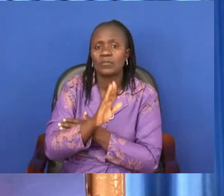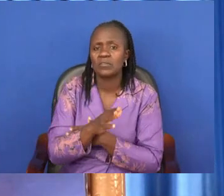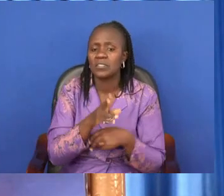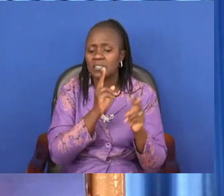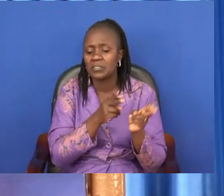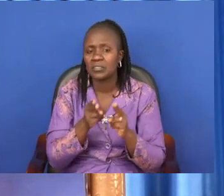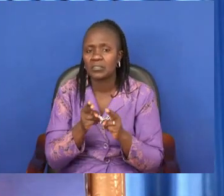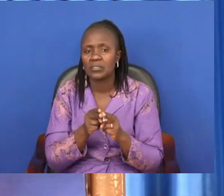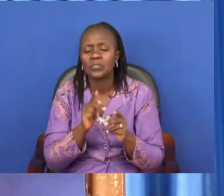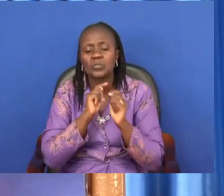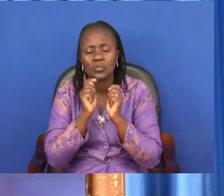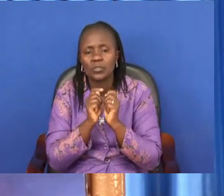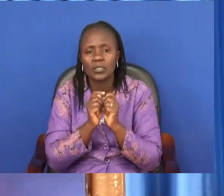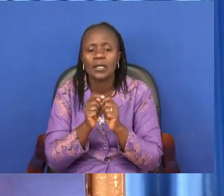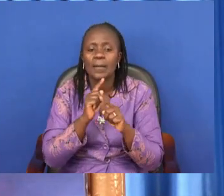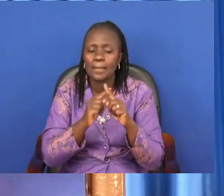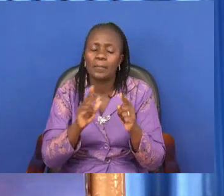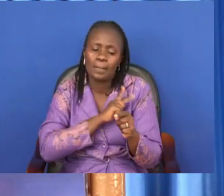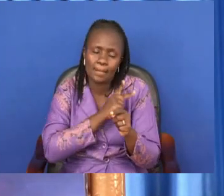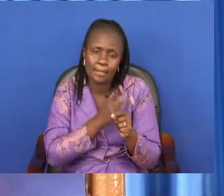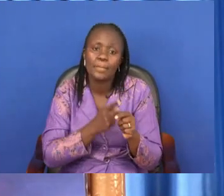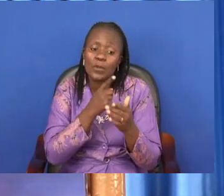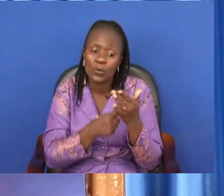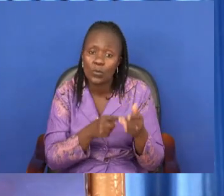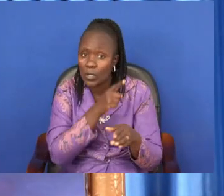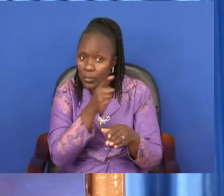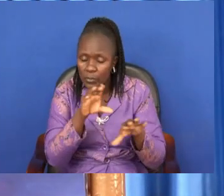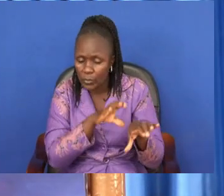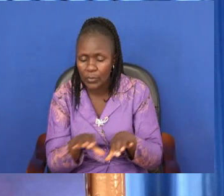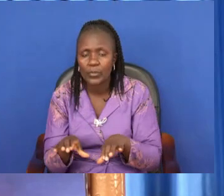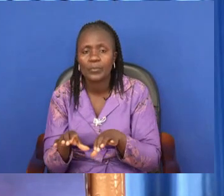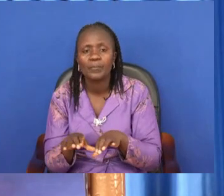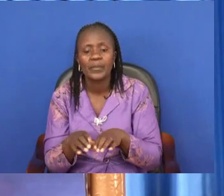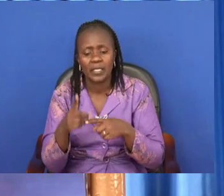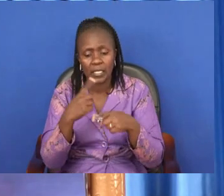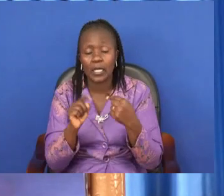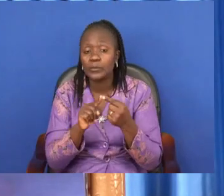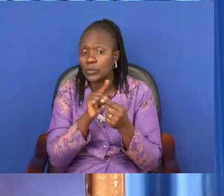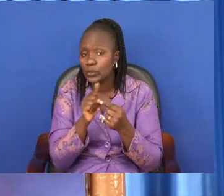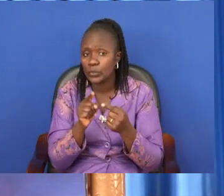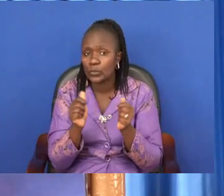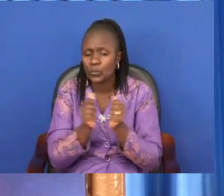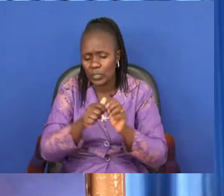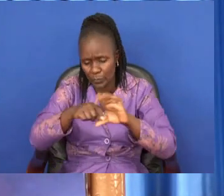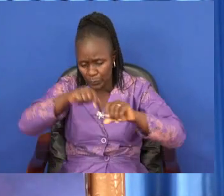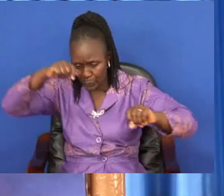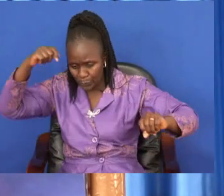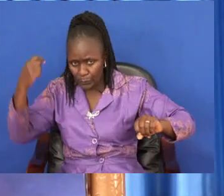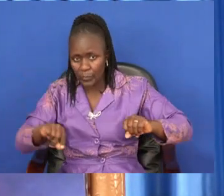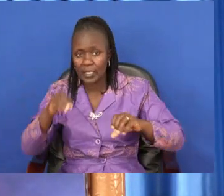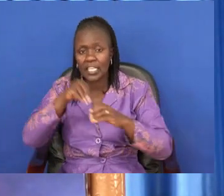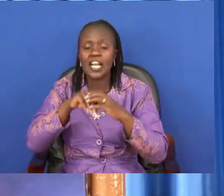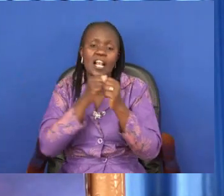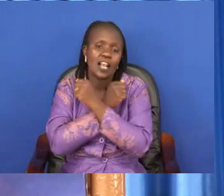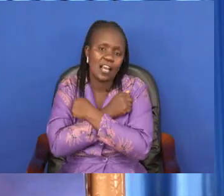matter of talk, but of power. What do you prefer? Shall I come to you with a whip or in